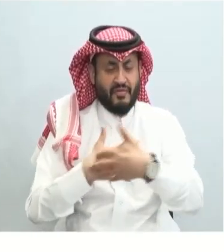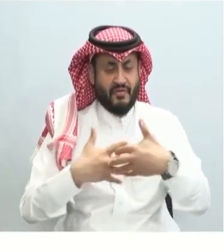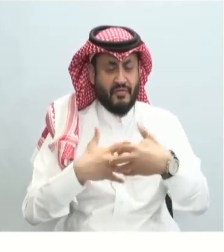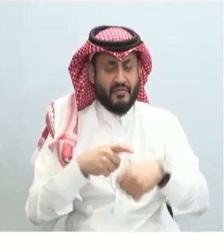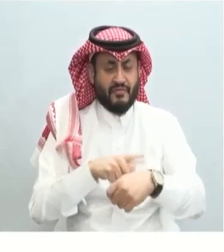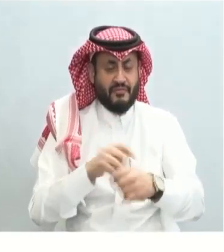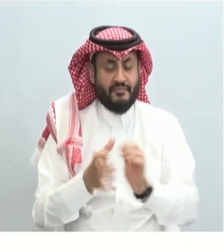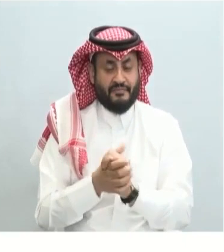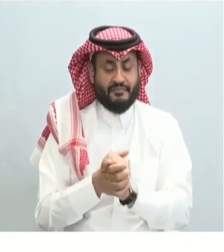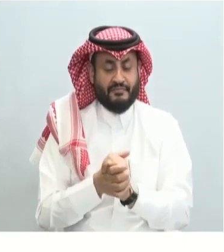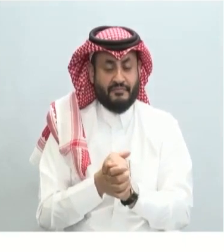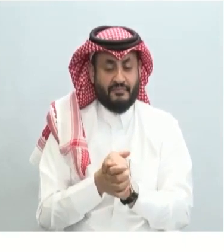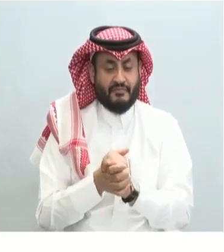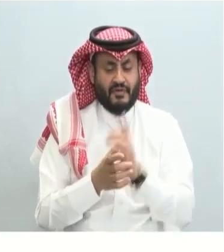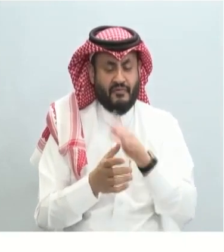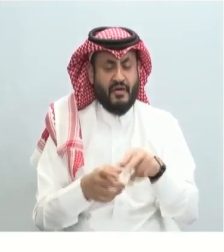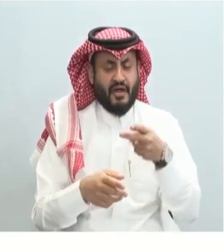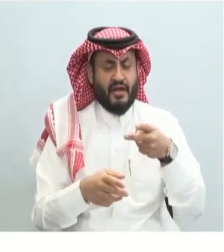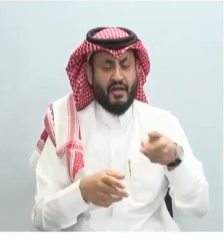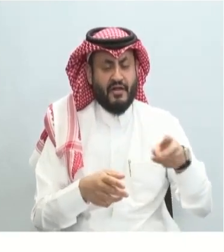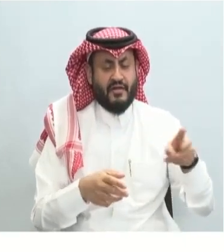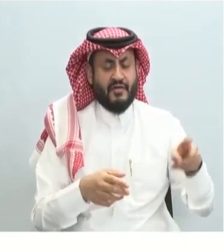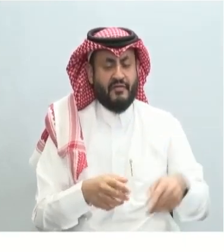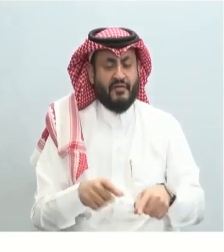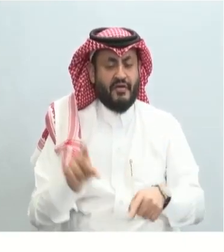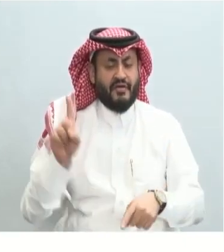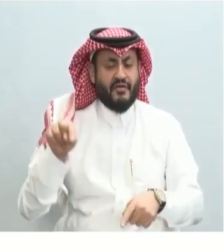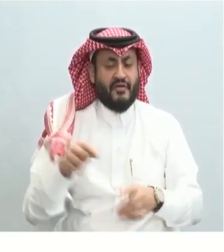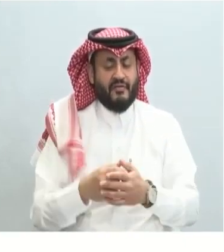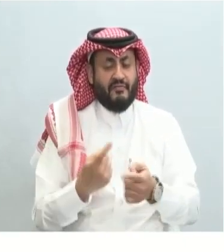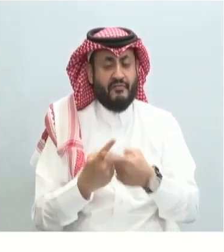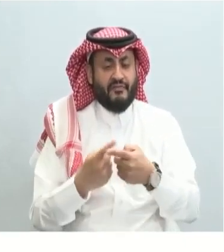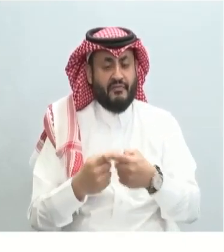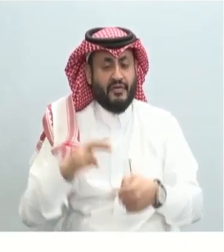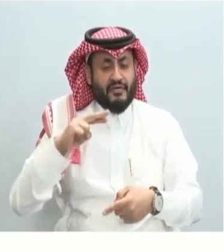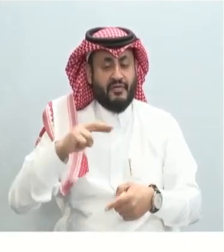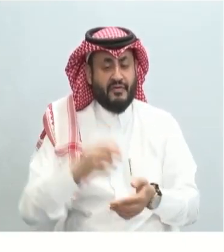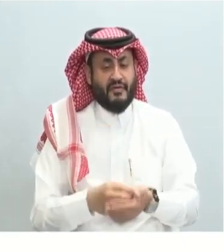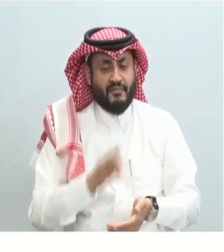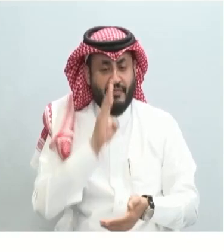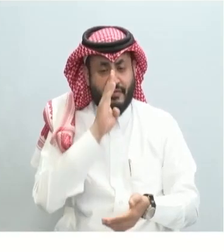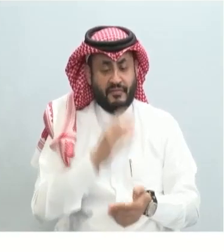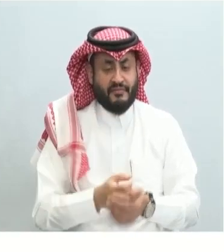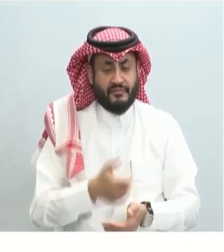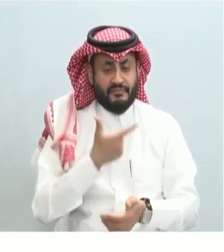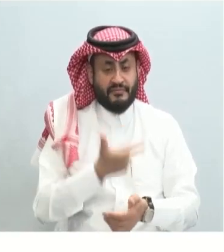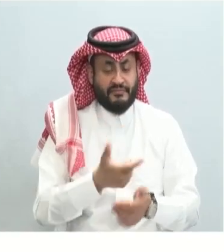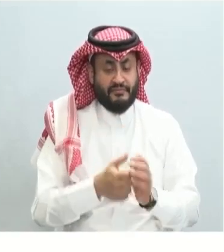see calendar with different days that start from Sunday, Monday,